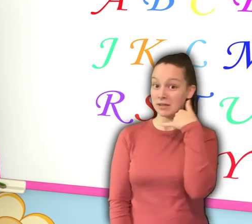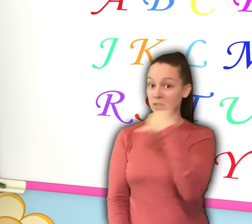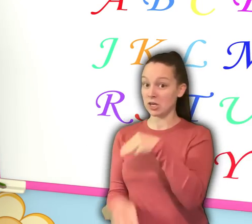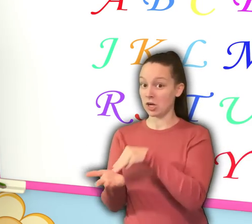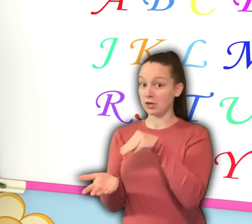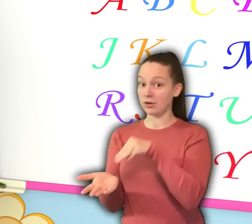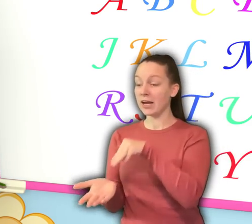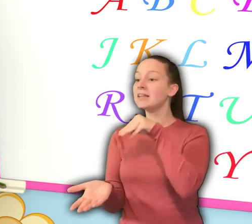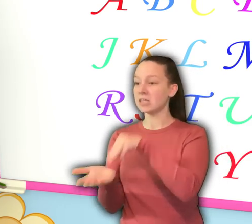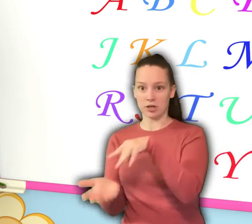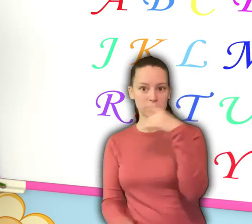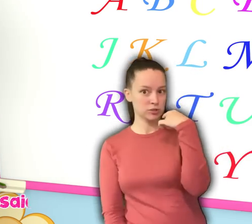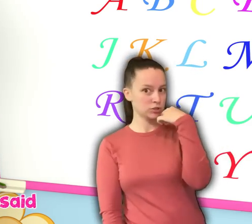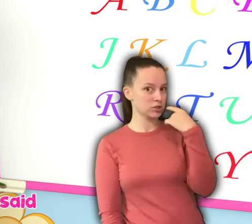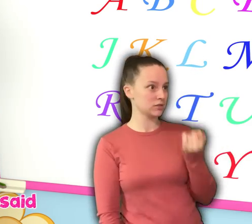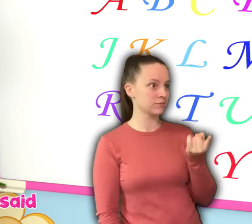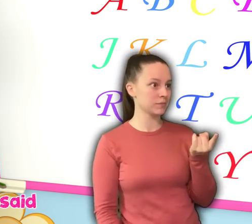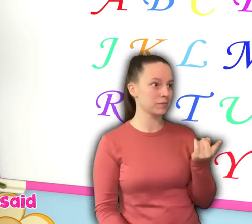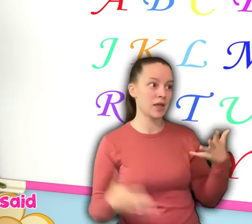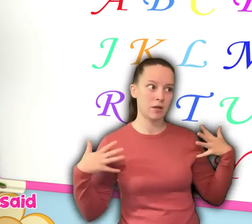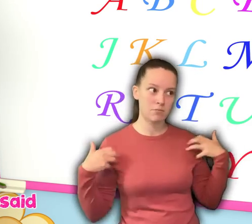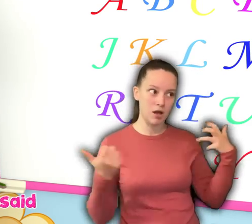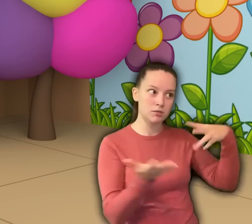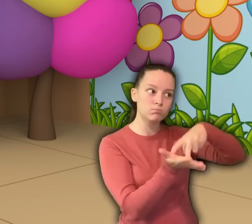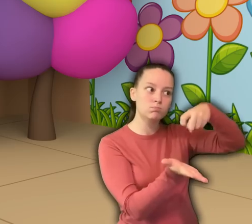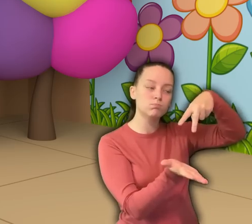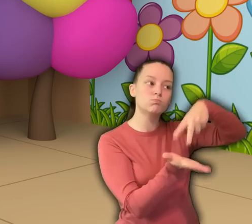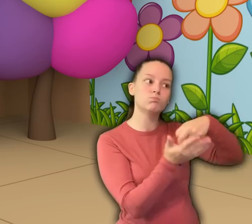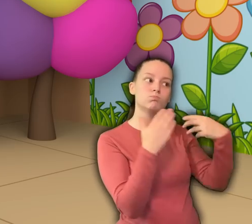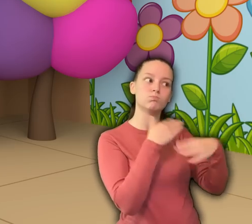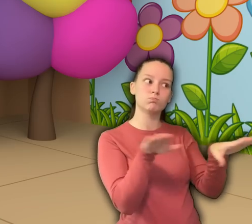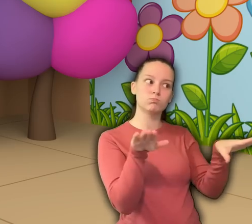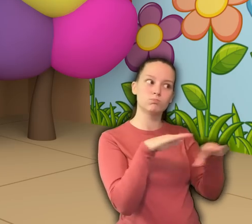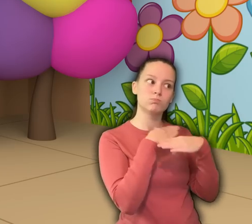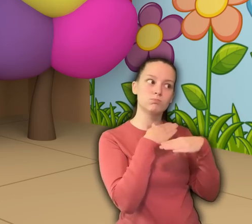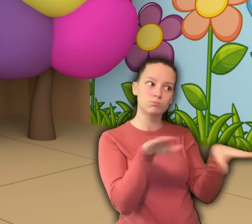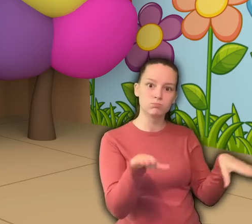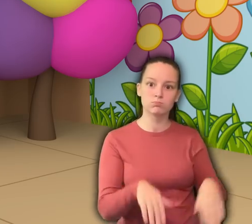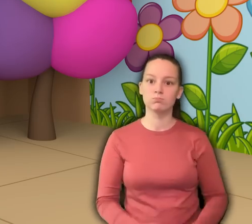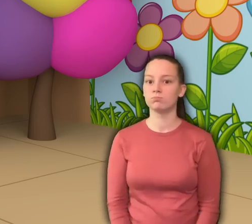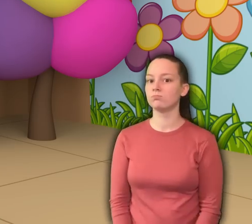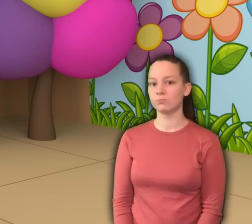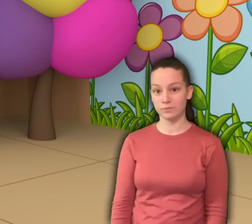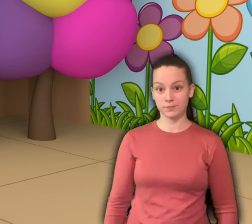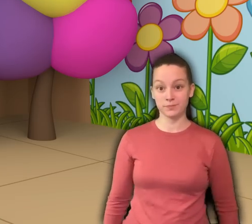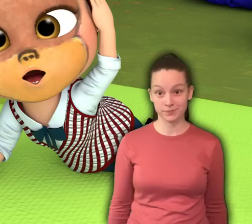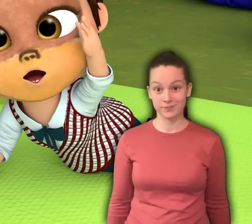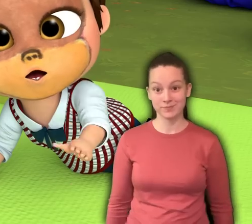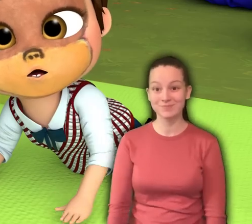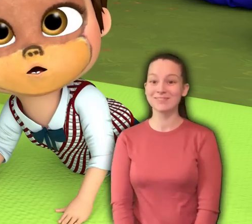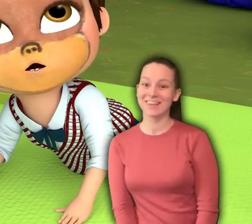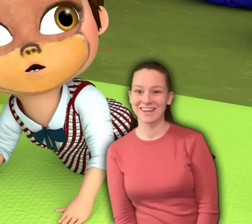so mama called the doctor and the doctor said no more monkeys jumping on the